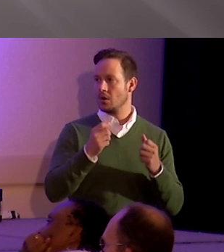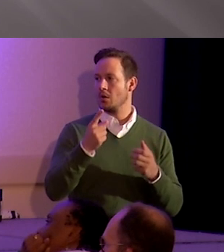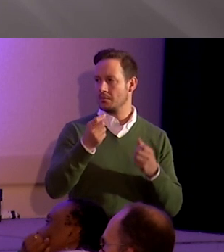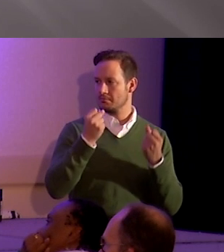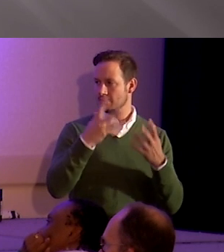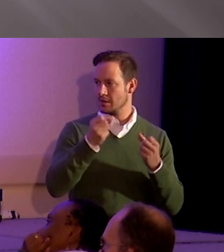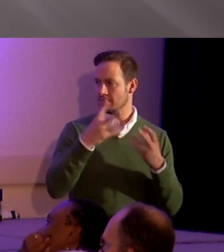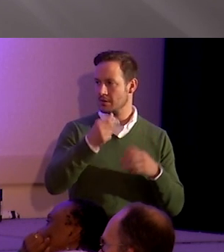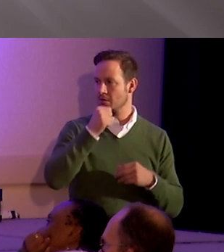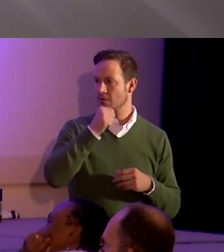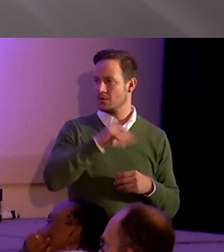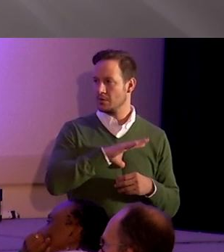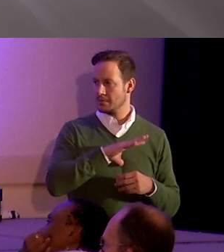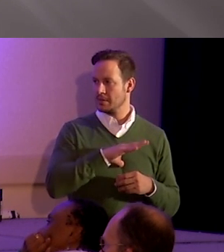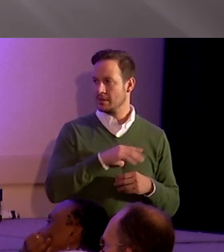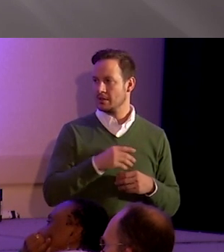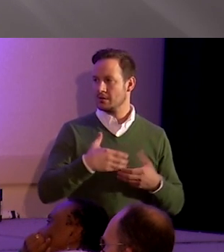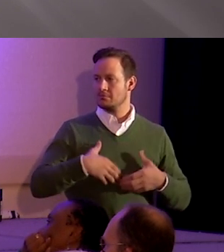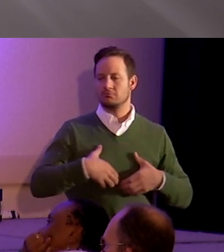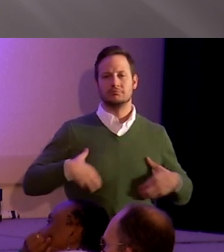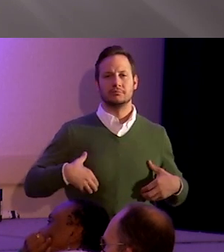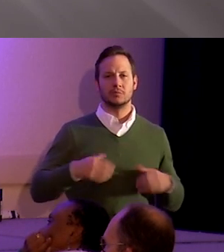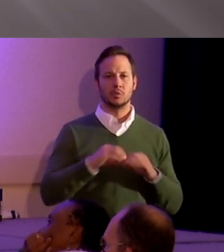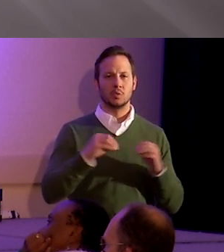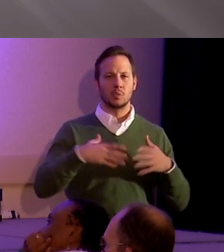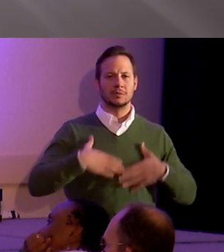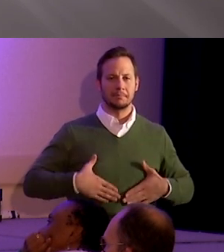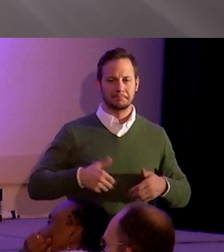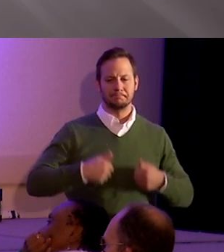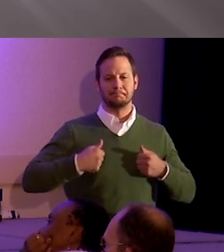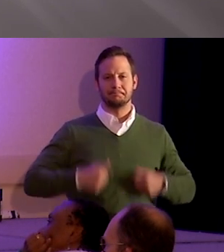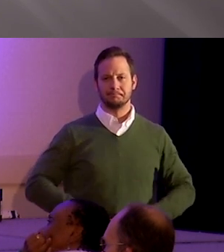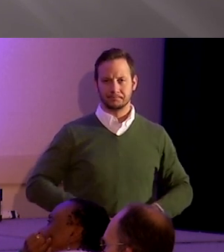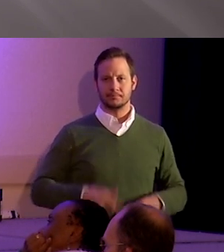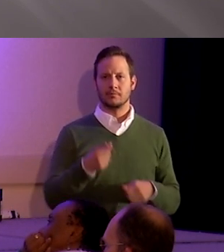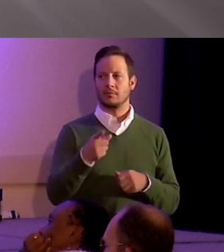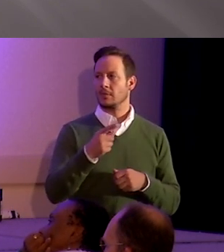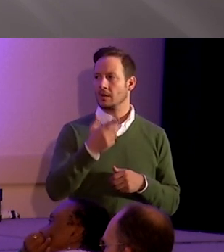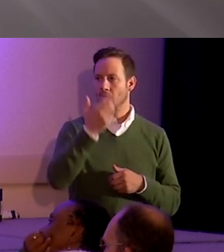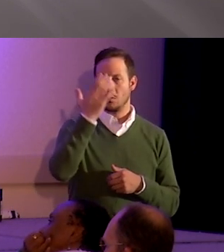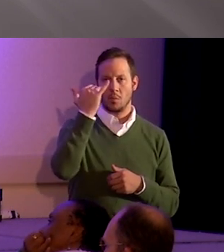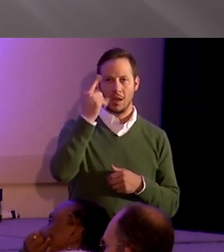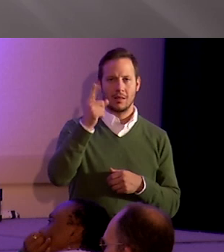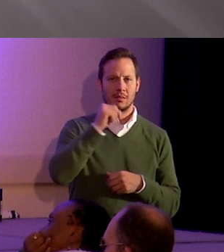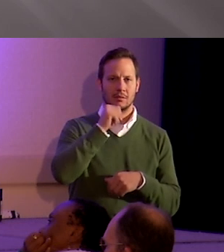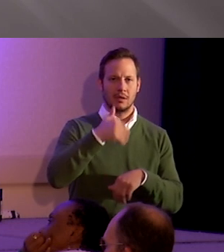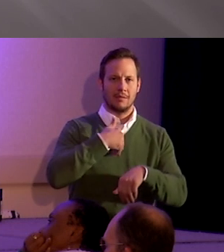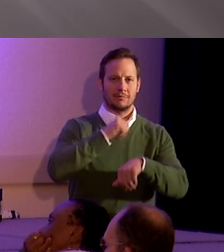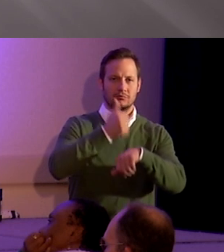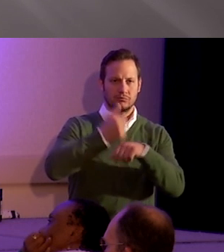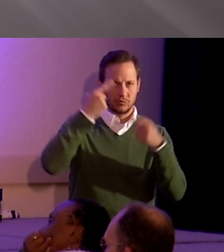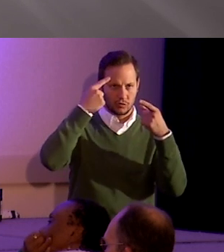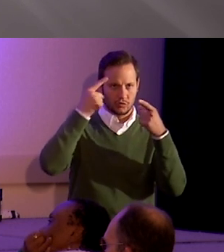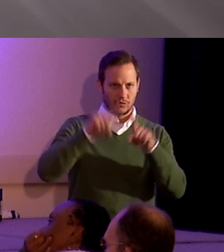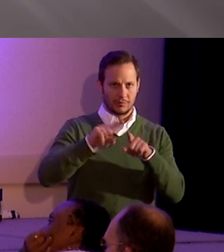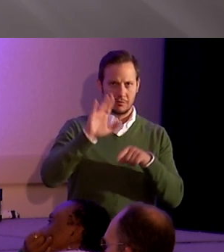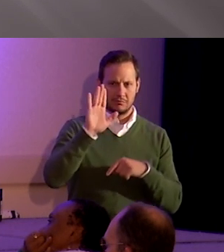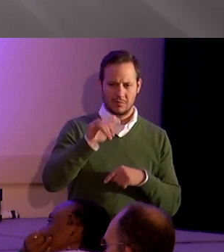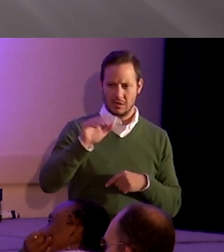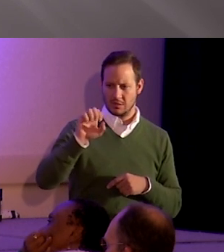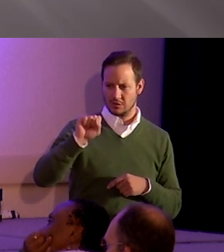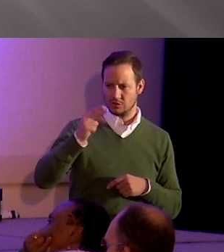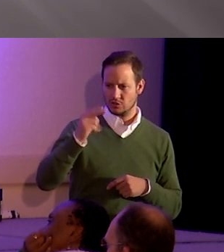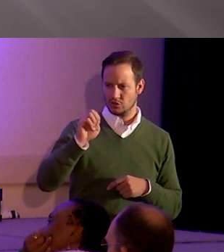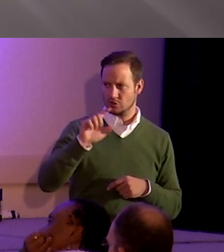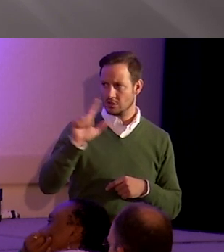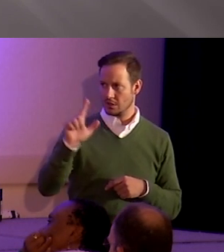in the Niger Delta staged a topless protest against the non-implementation of an existing agreement by Shell.